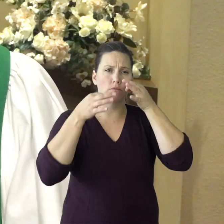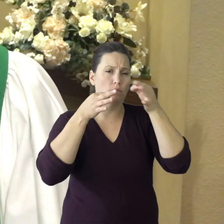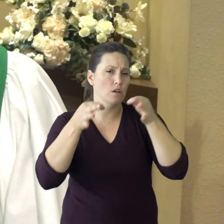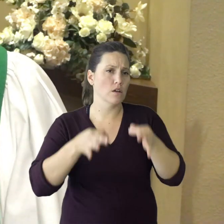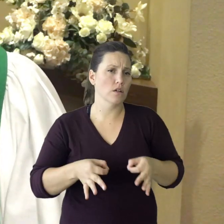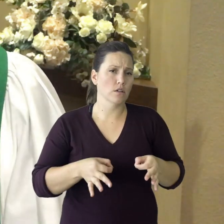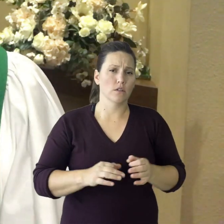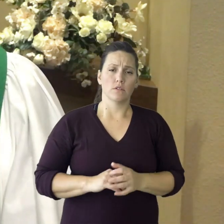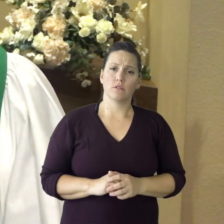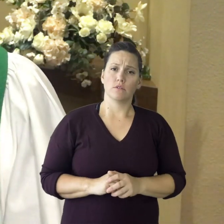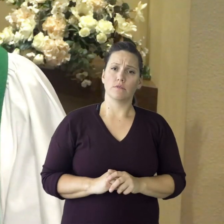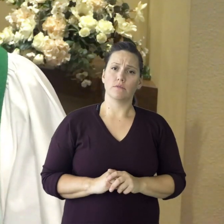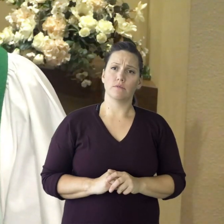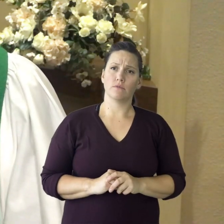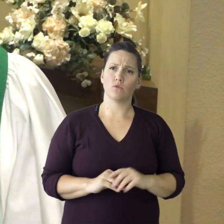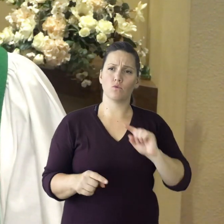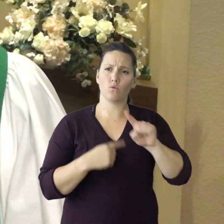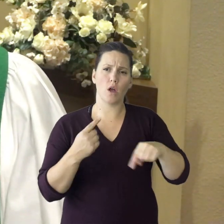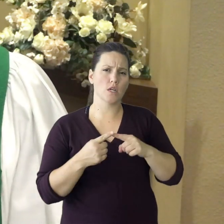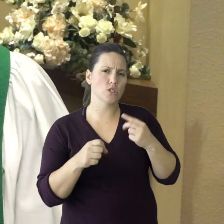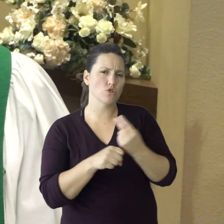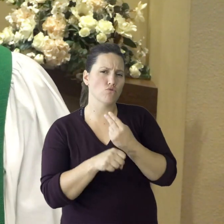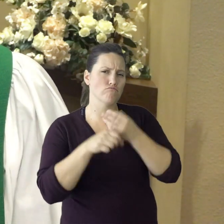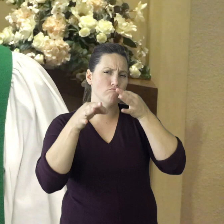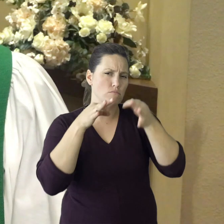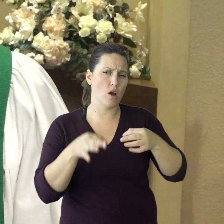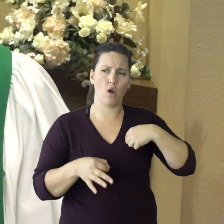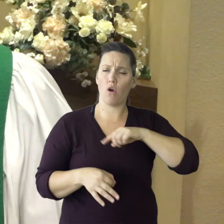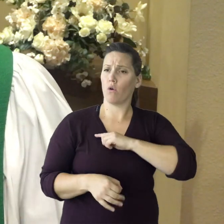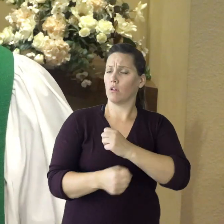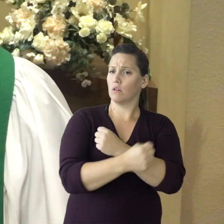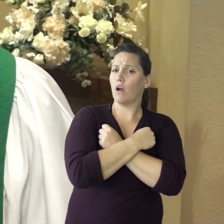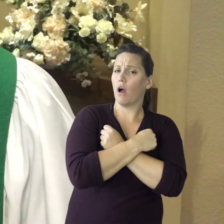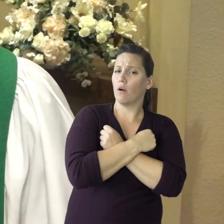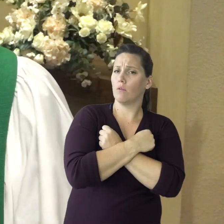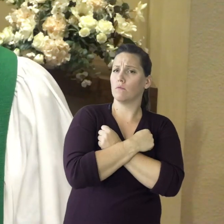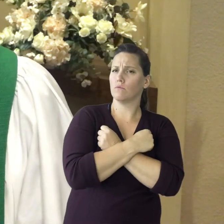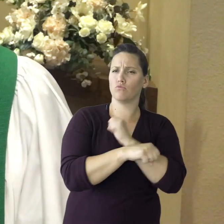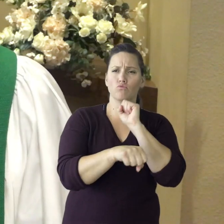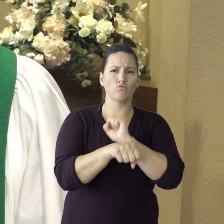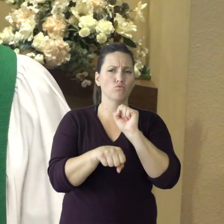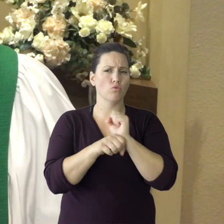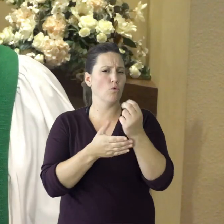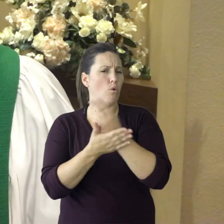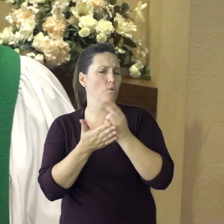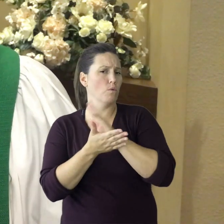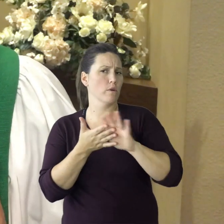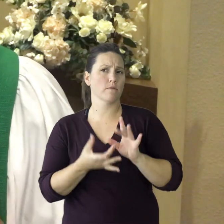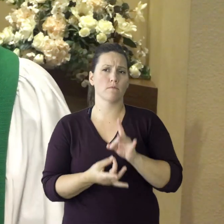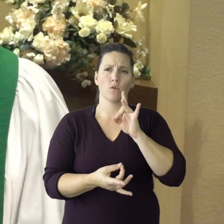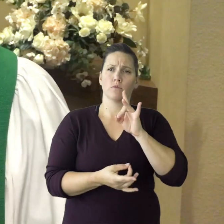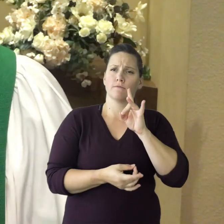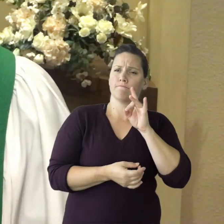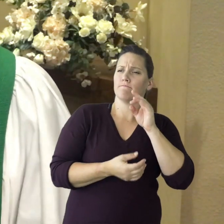us is described. And when it's used to describe our love, it's a work of